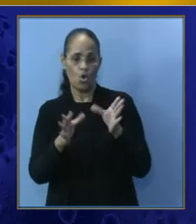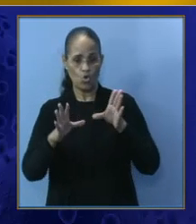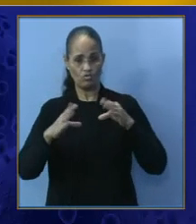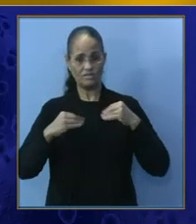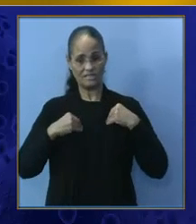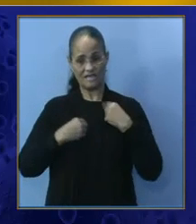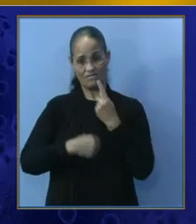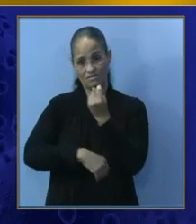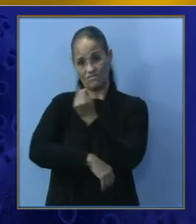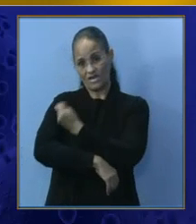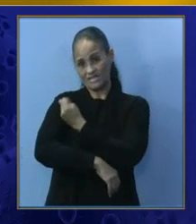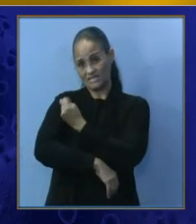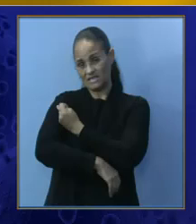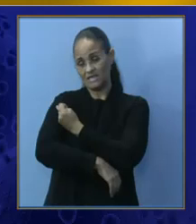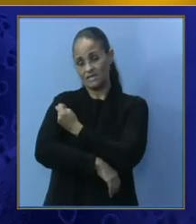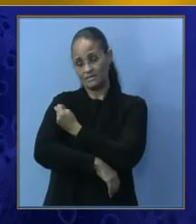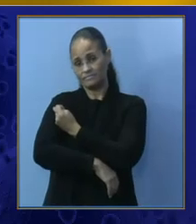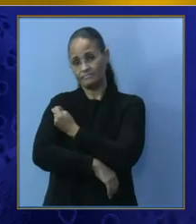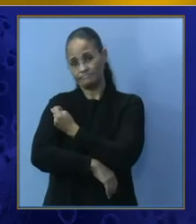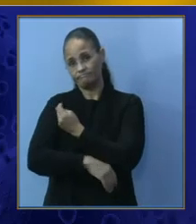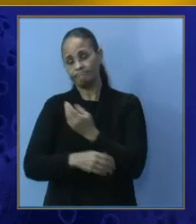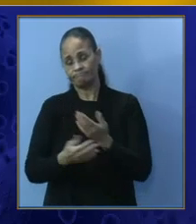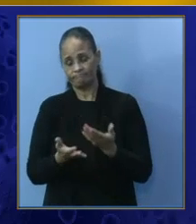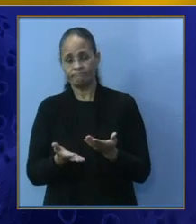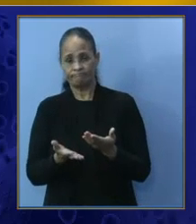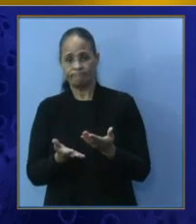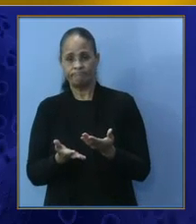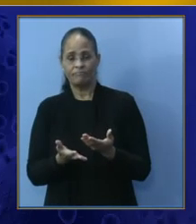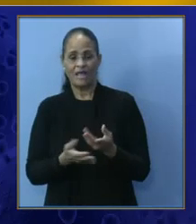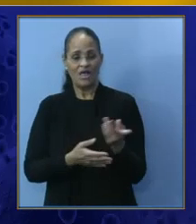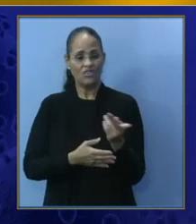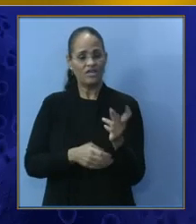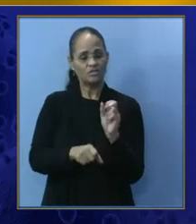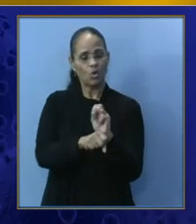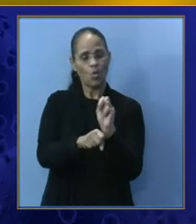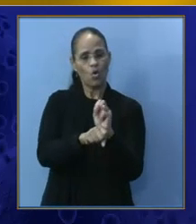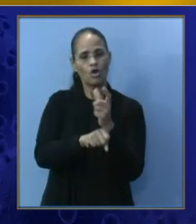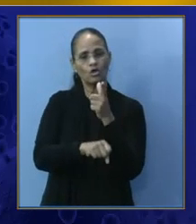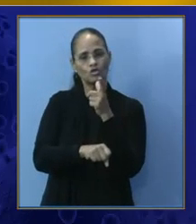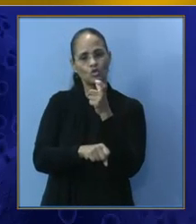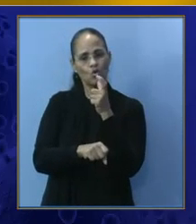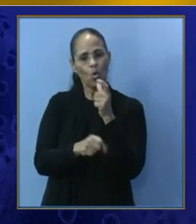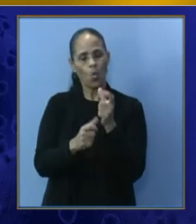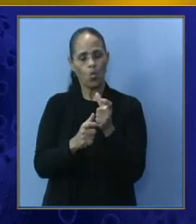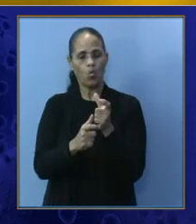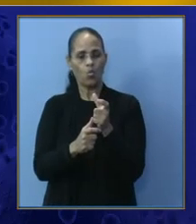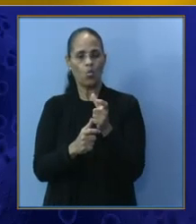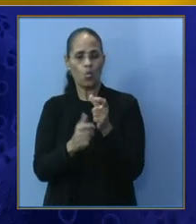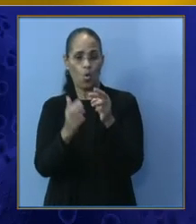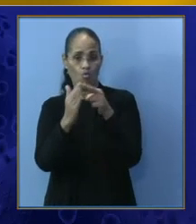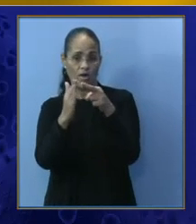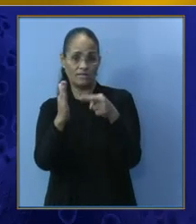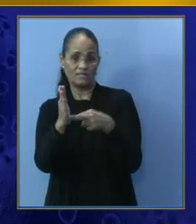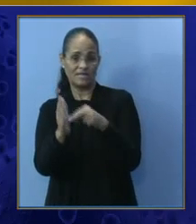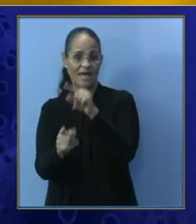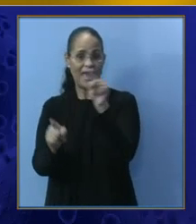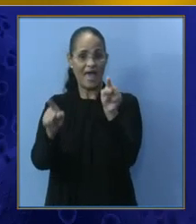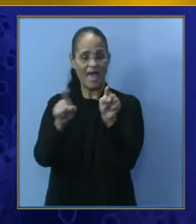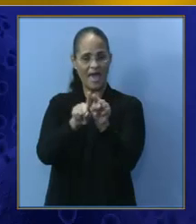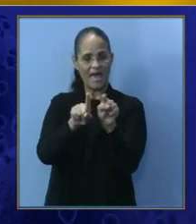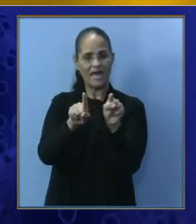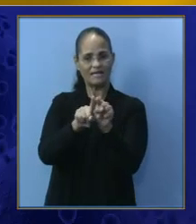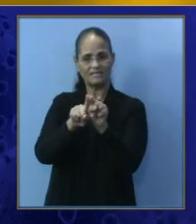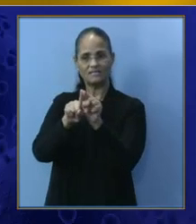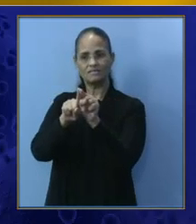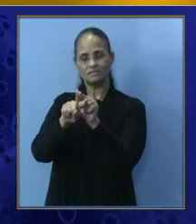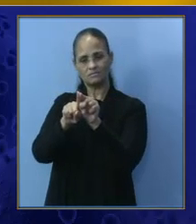the vaccination at the vaccination center. These were workers who were largely registered as a block through their place